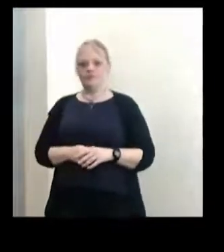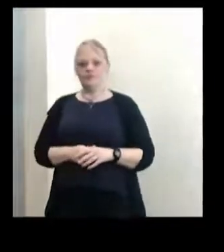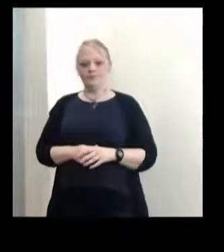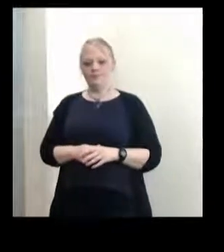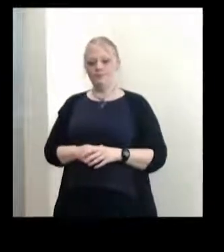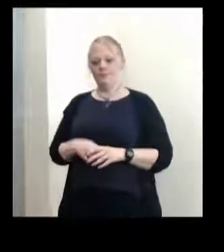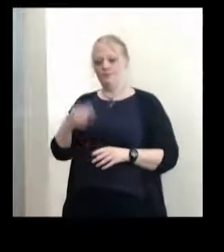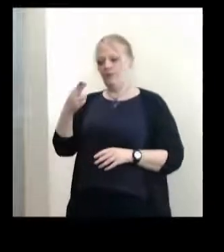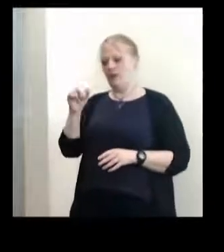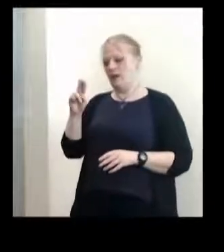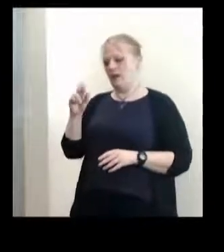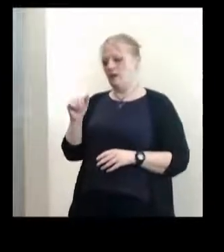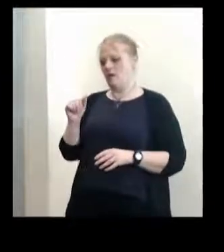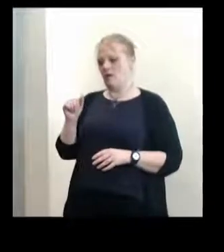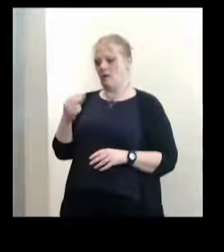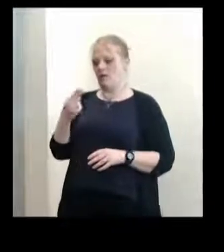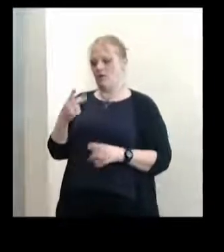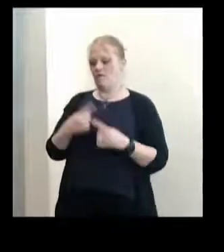Hannah Bueller, WKBW.